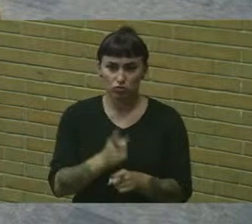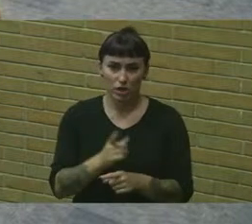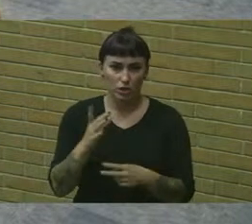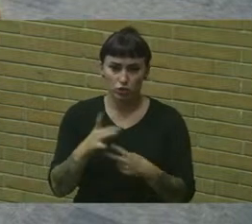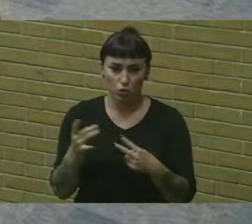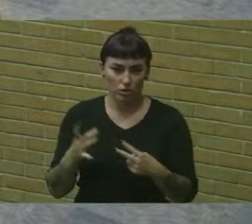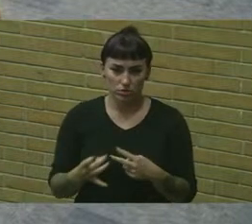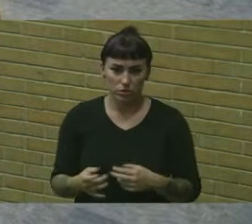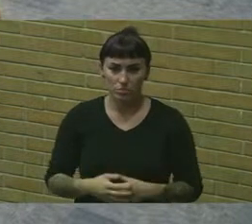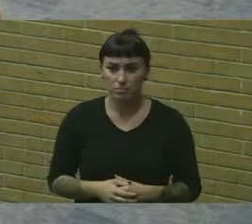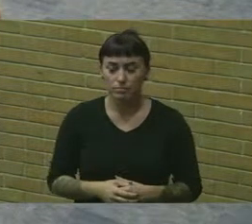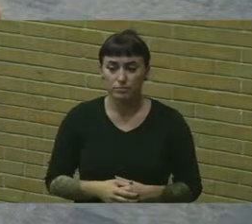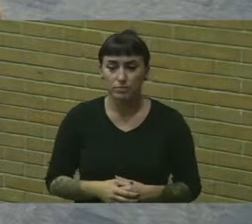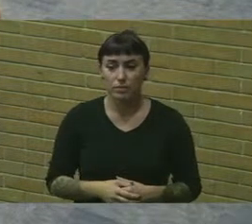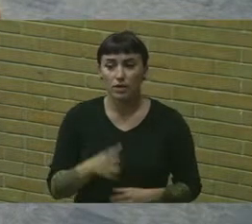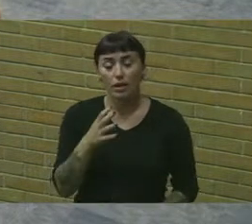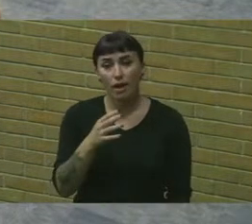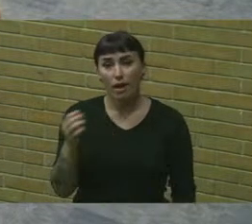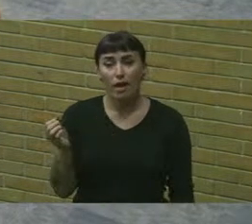choice.